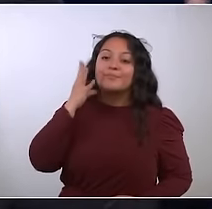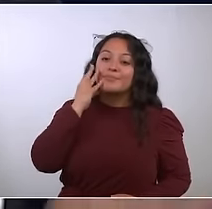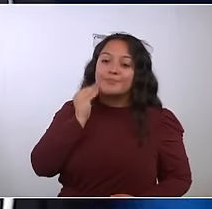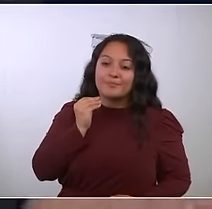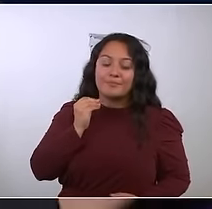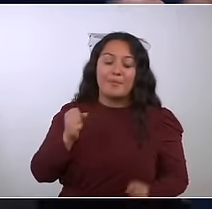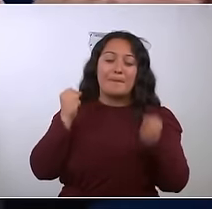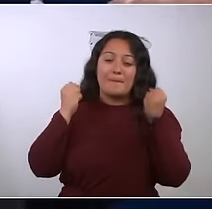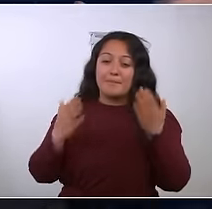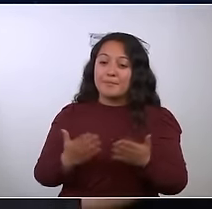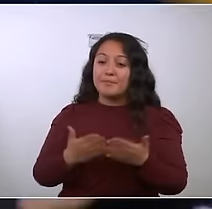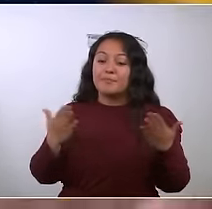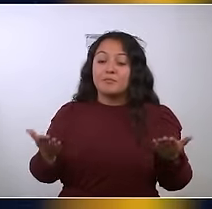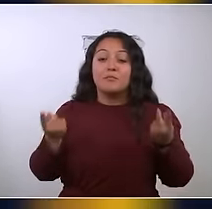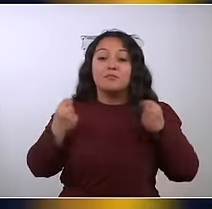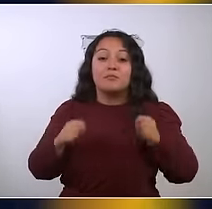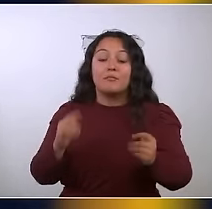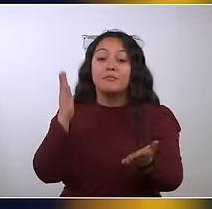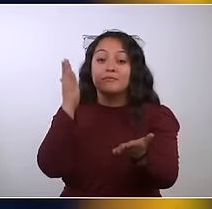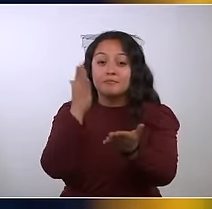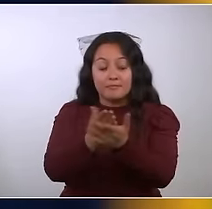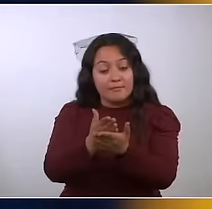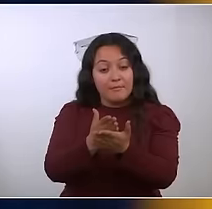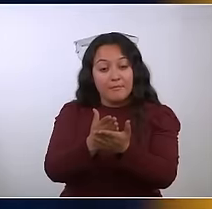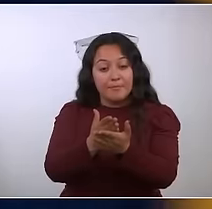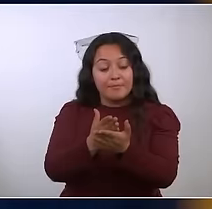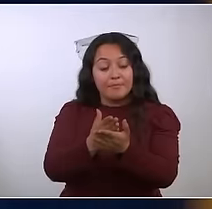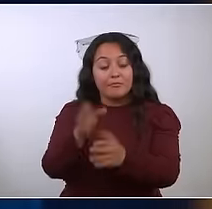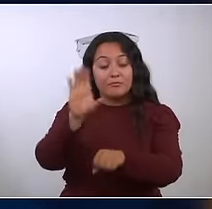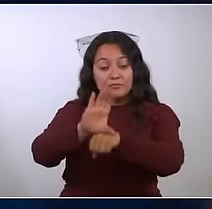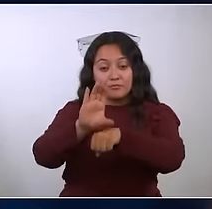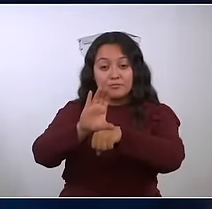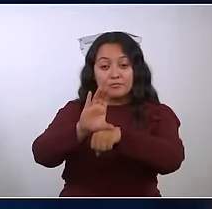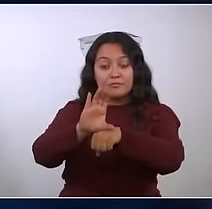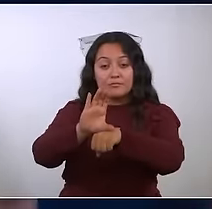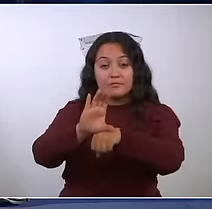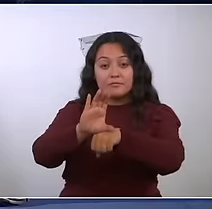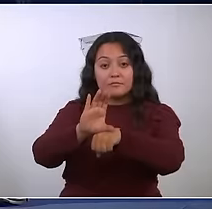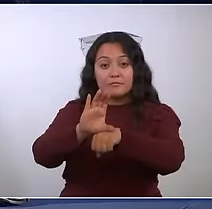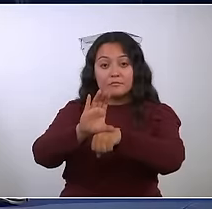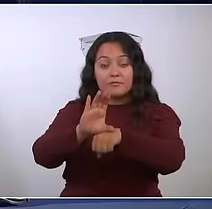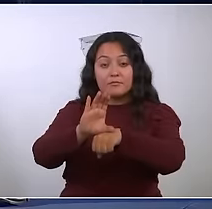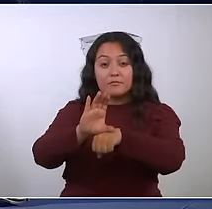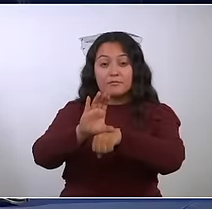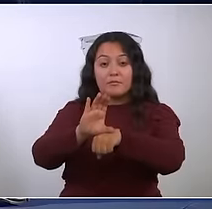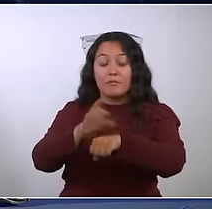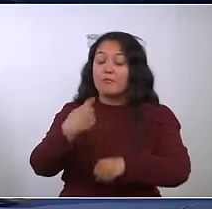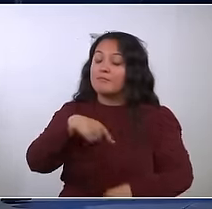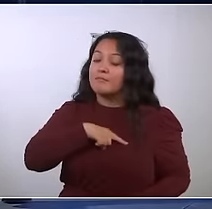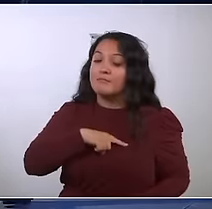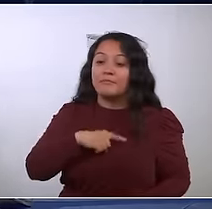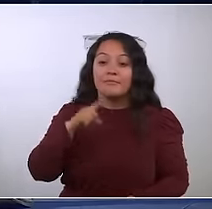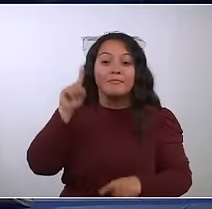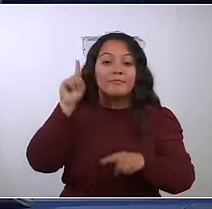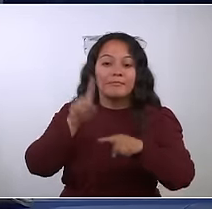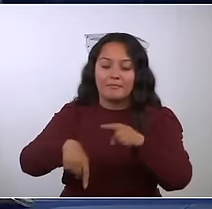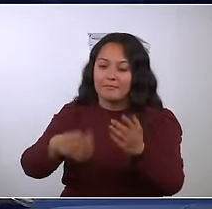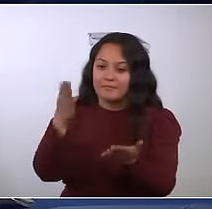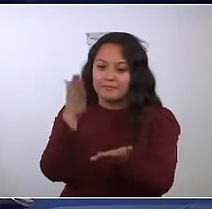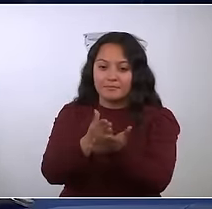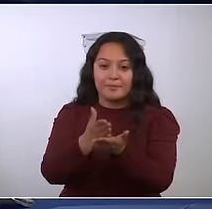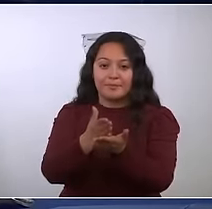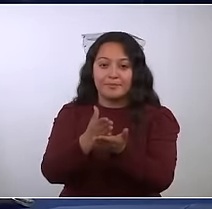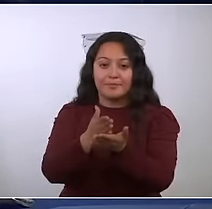of causes that are trying to stop the church. Cuando vemos muchas causas que quieren detener la iglesia. It should not stop the church. No debe de detener la